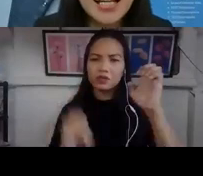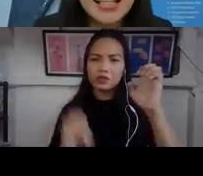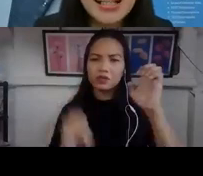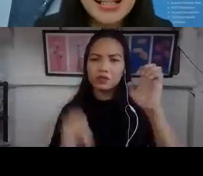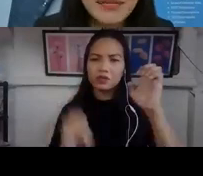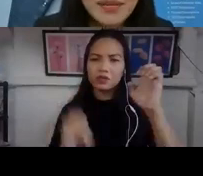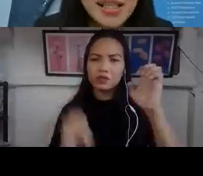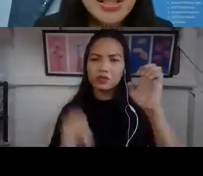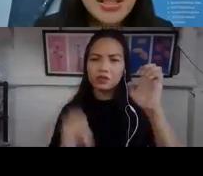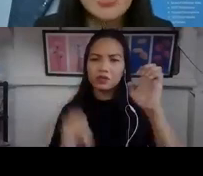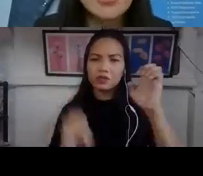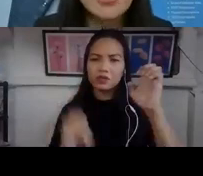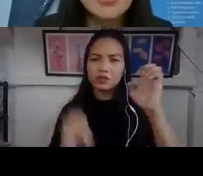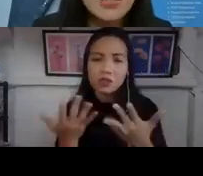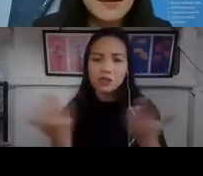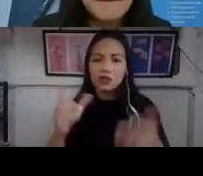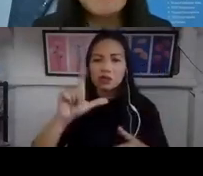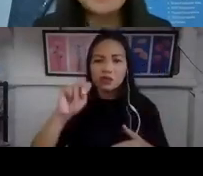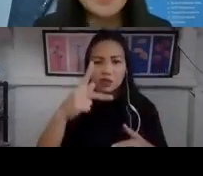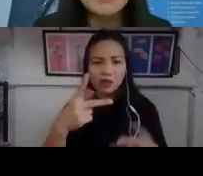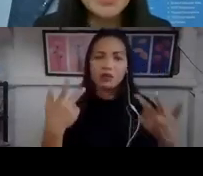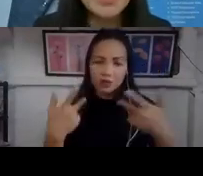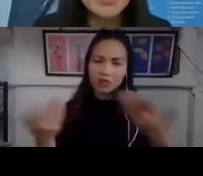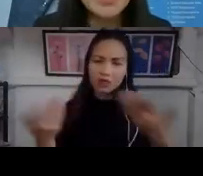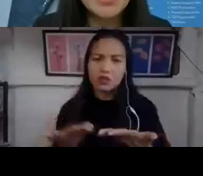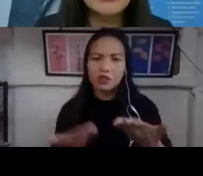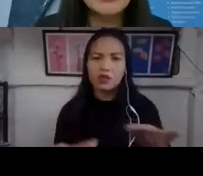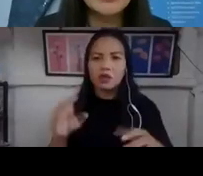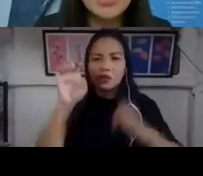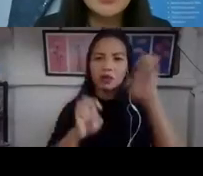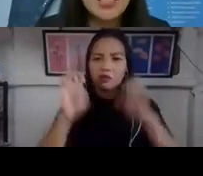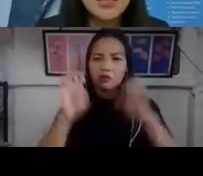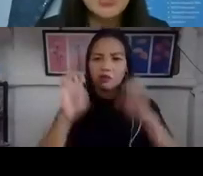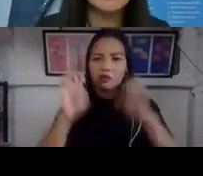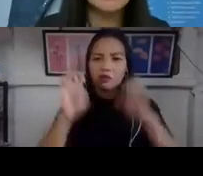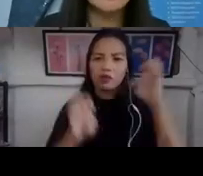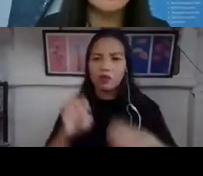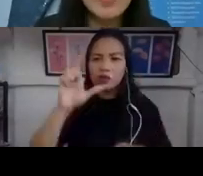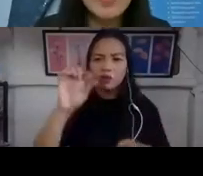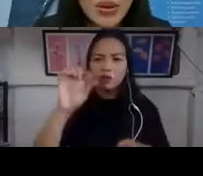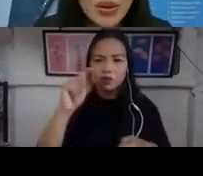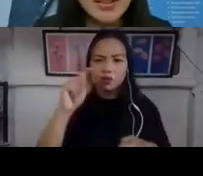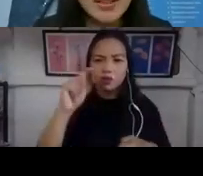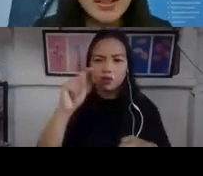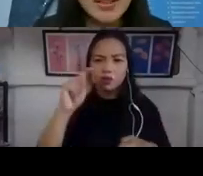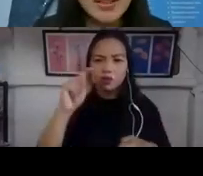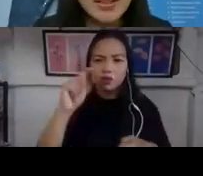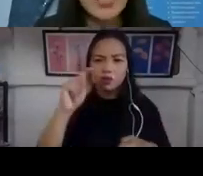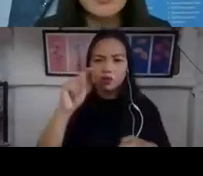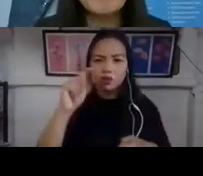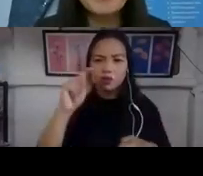ating evaluation. You can screenshot para makita nyo yung link and then the webinar code.